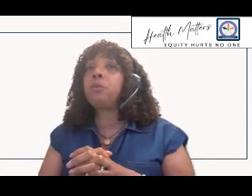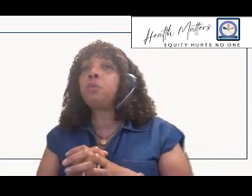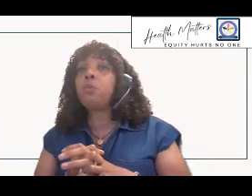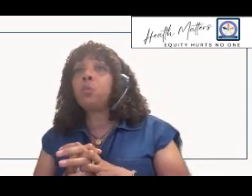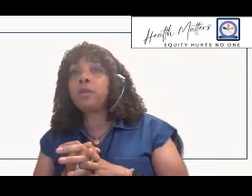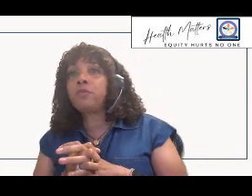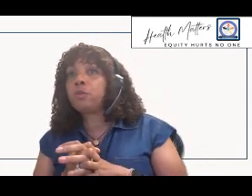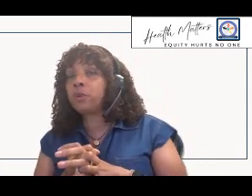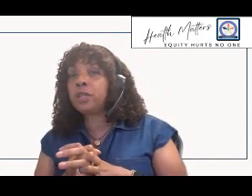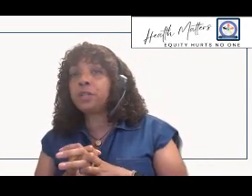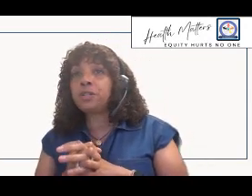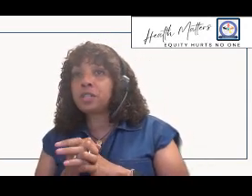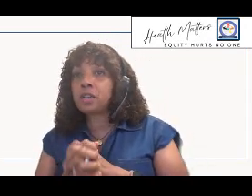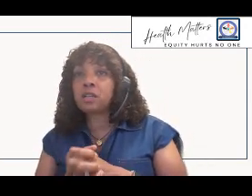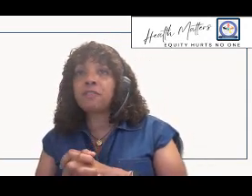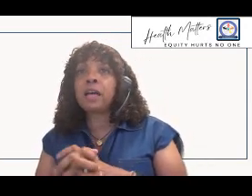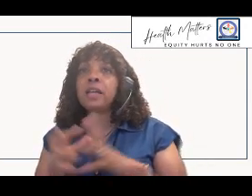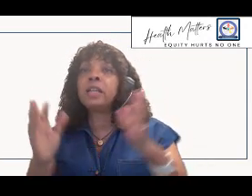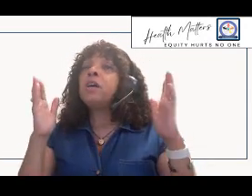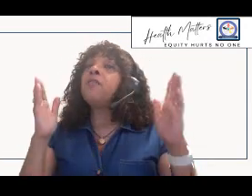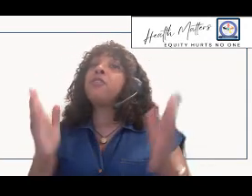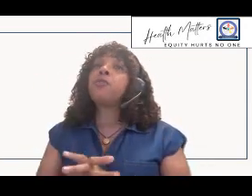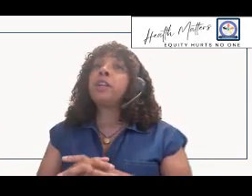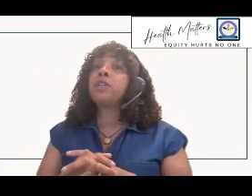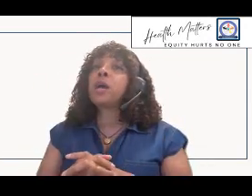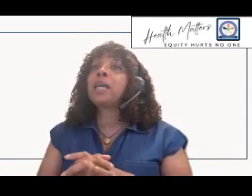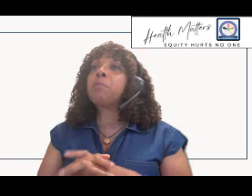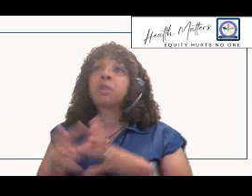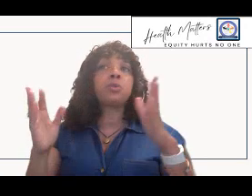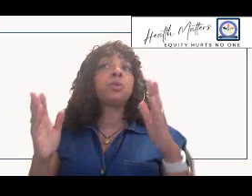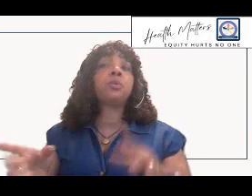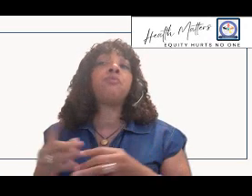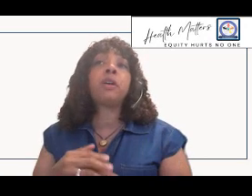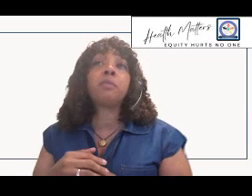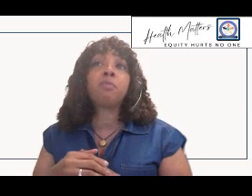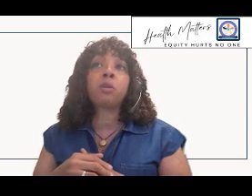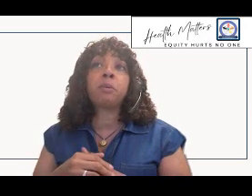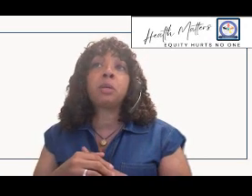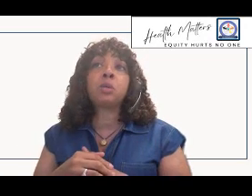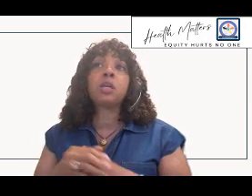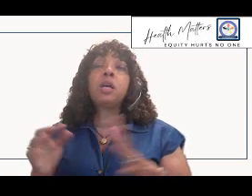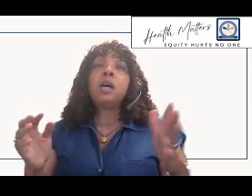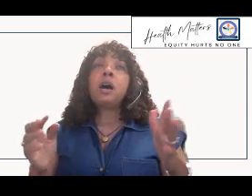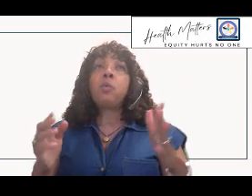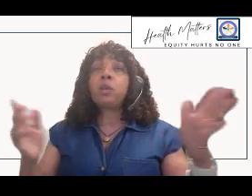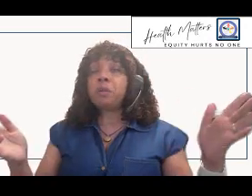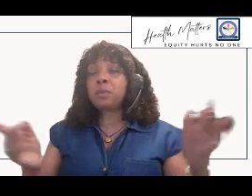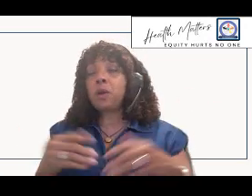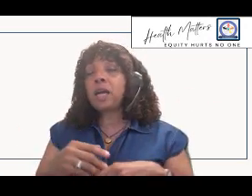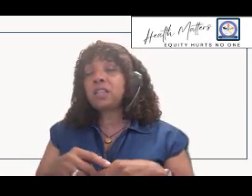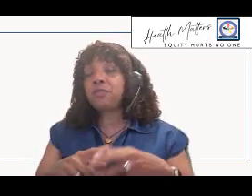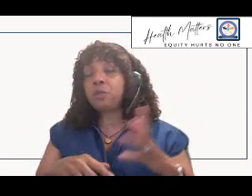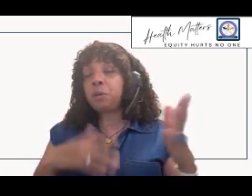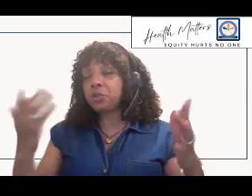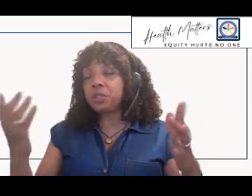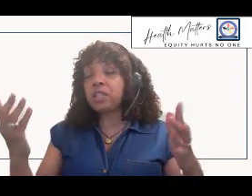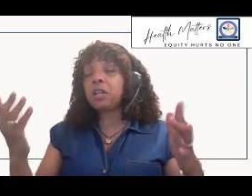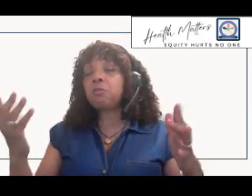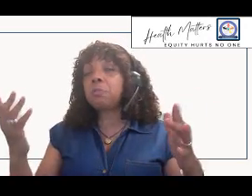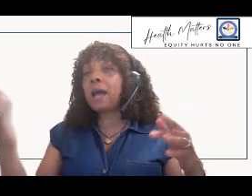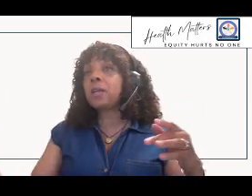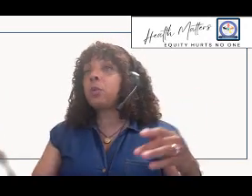with you. We can feel free to discuss offline, feel free to track it, but those are two very important bills. Wouldn't be surprised if